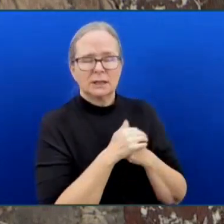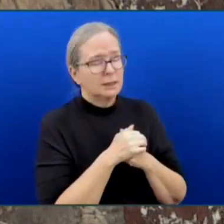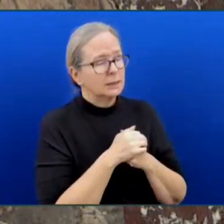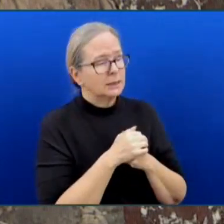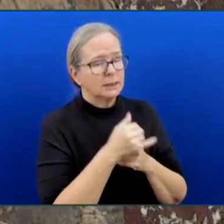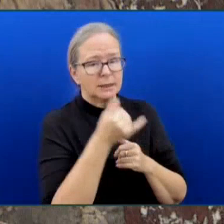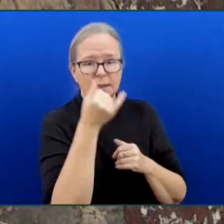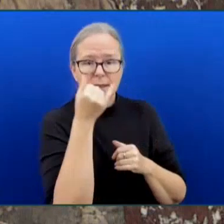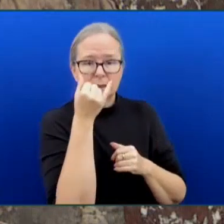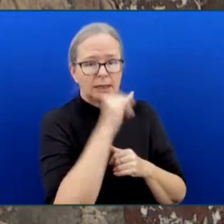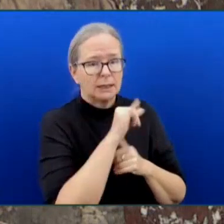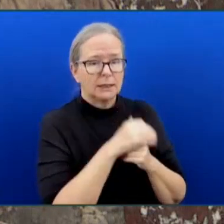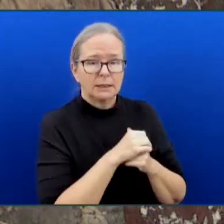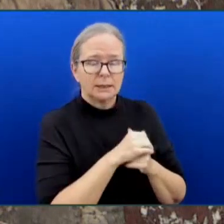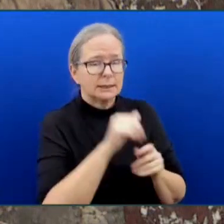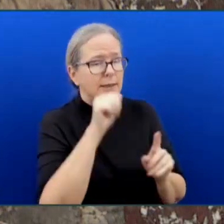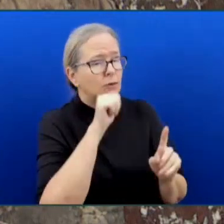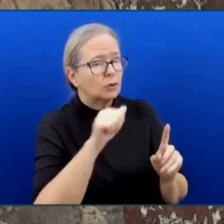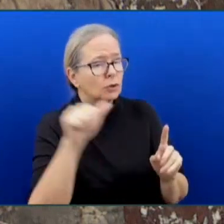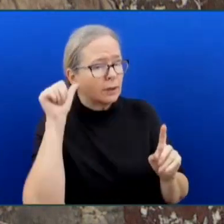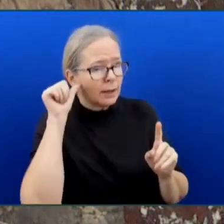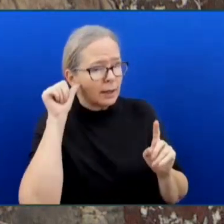renewable